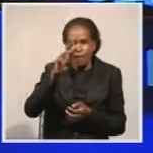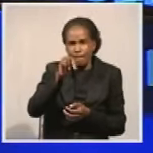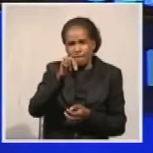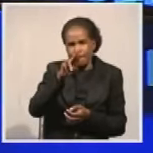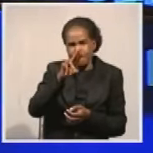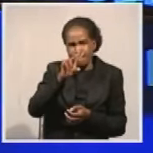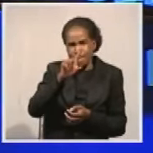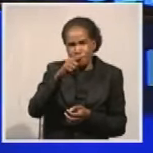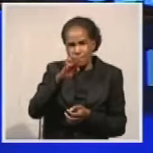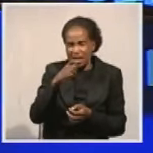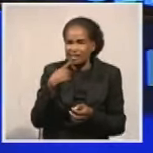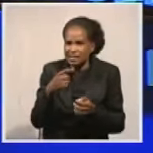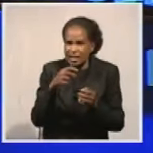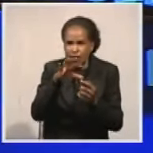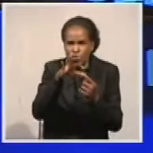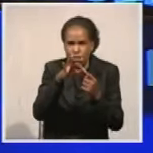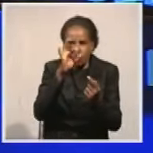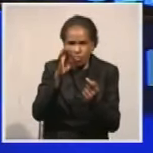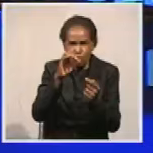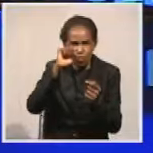broke the ice, as it were.